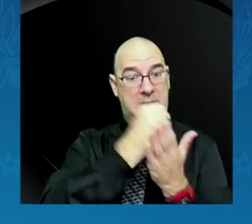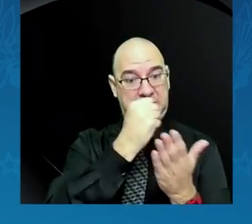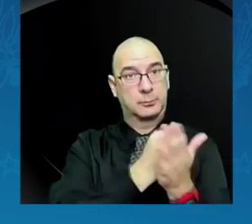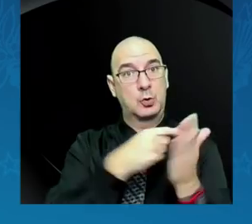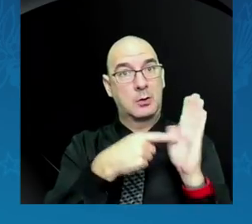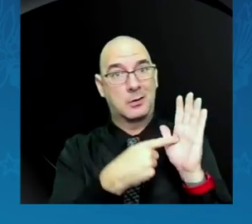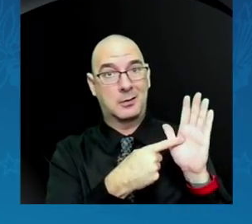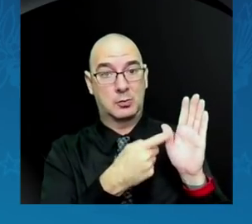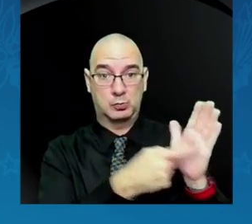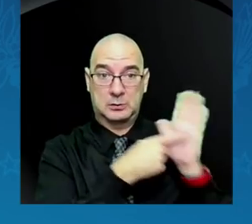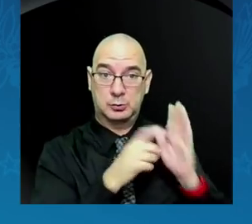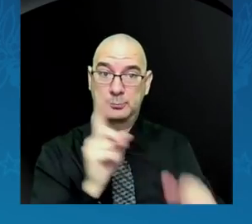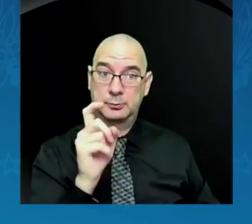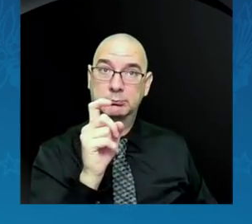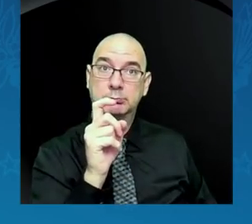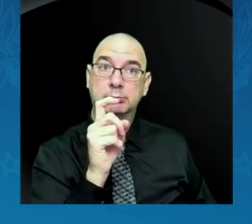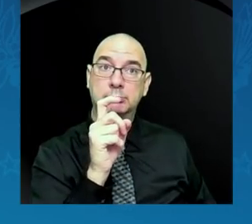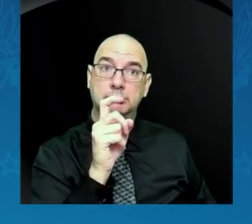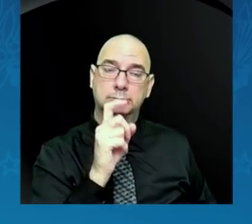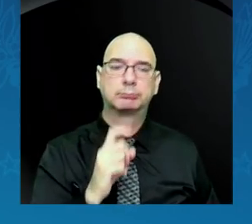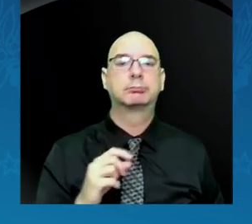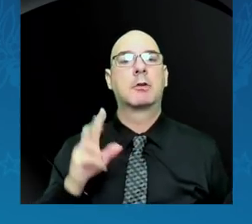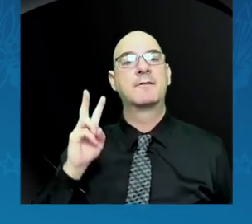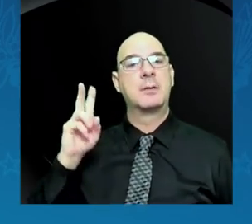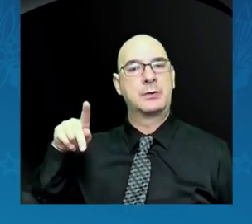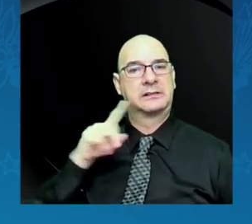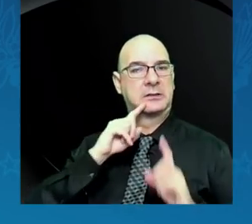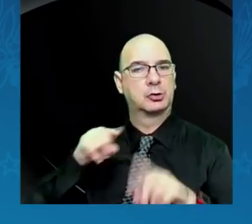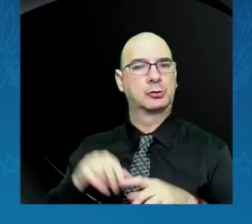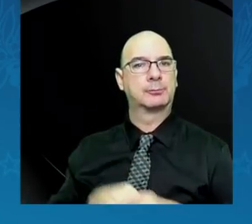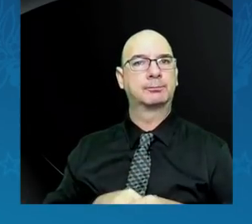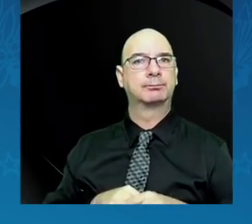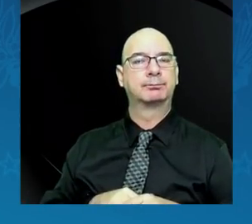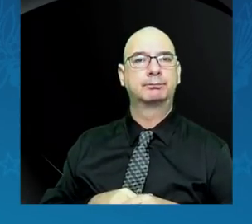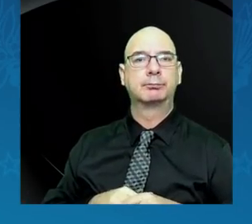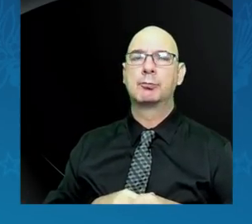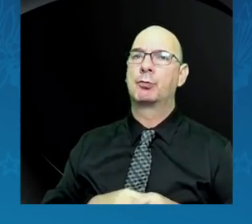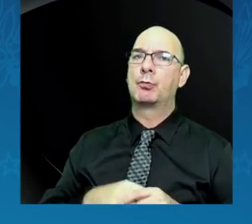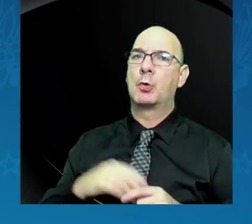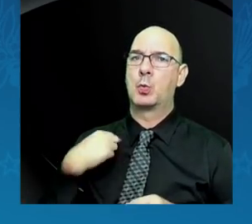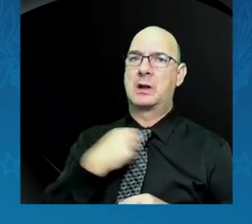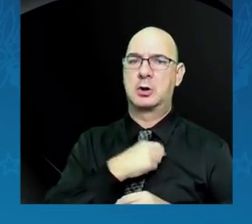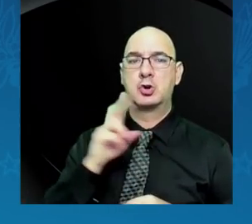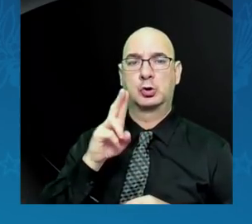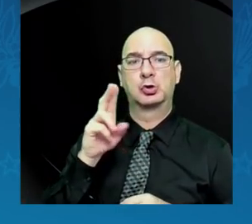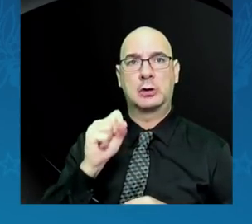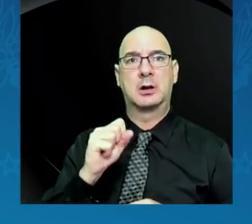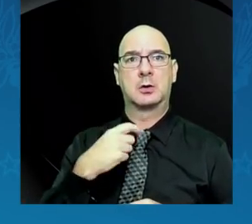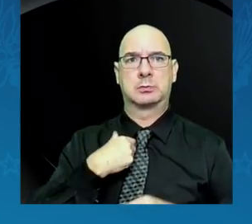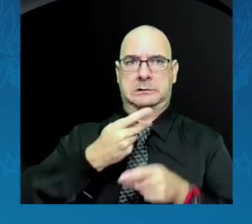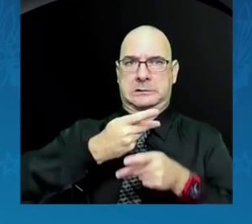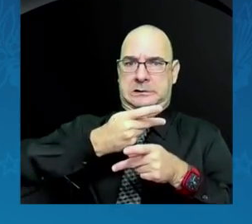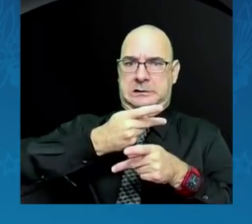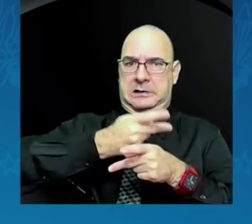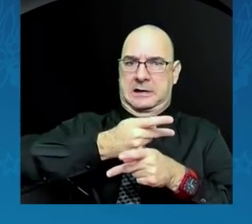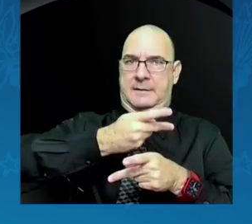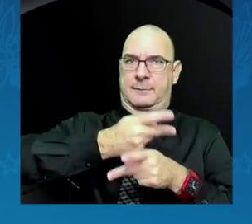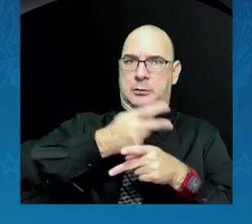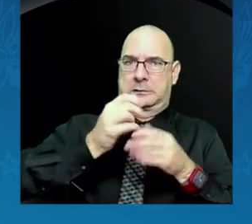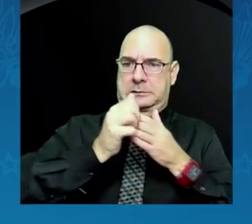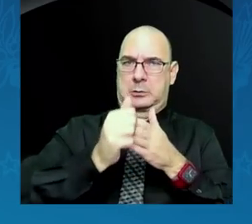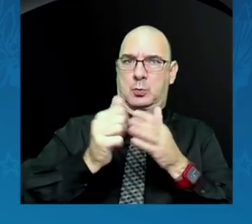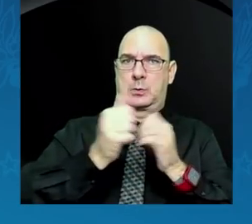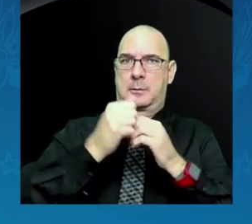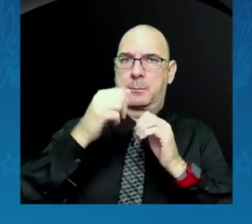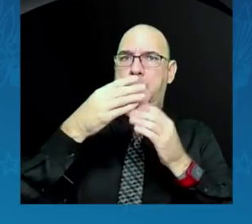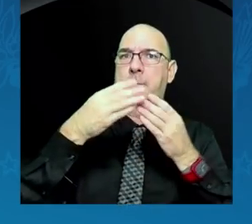as you know, been very careful to guide public policy where it is our role to guide it based on what the